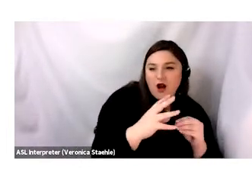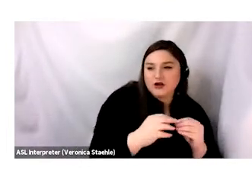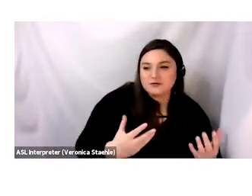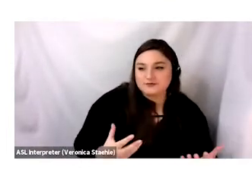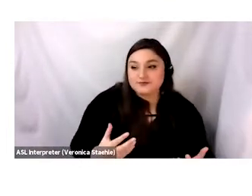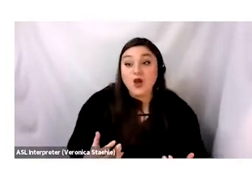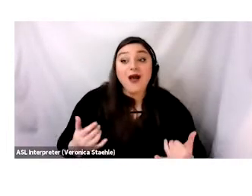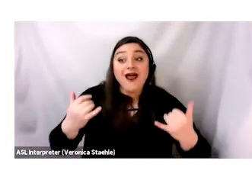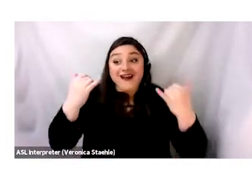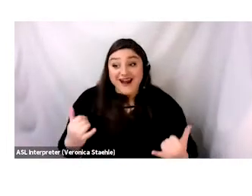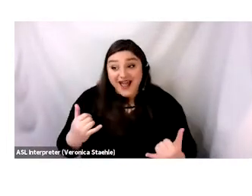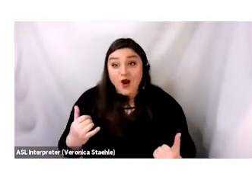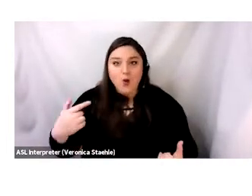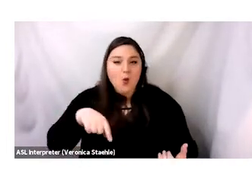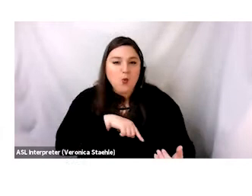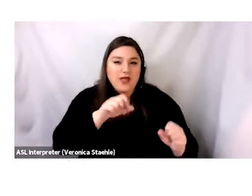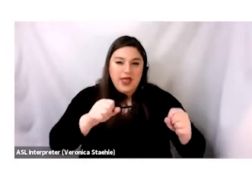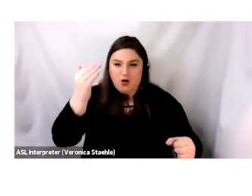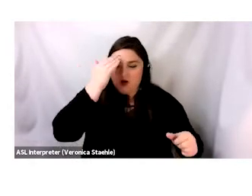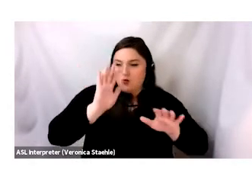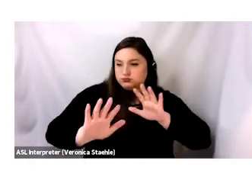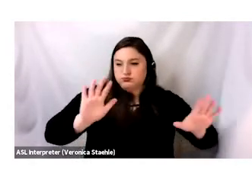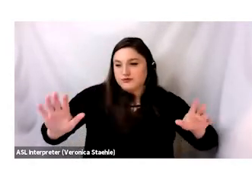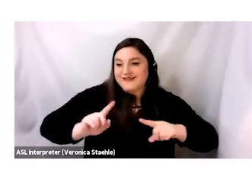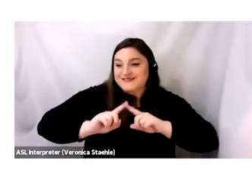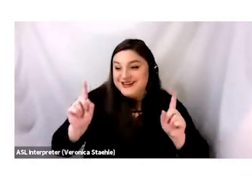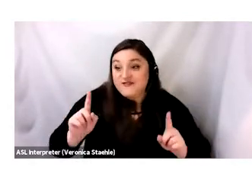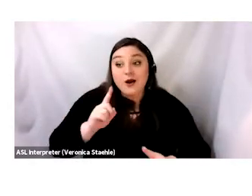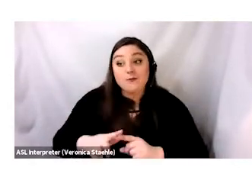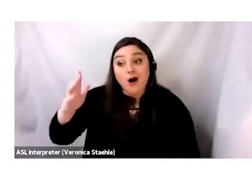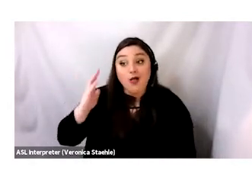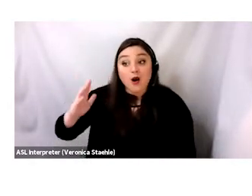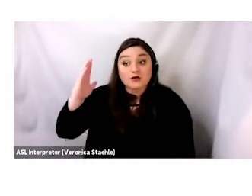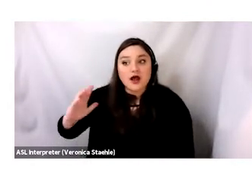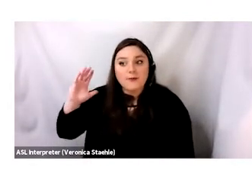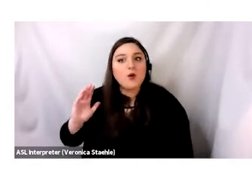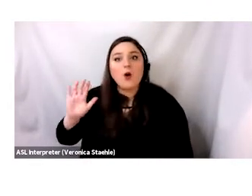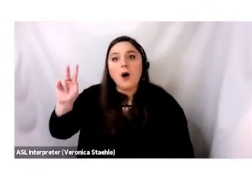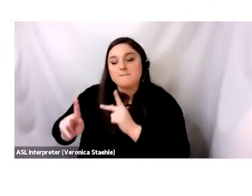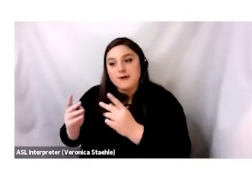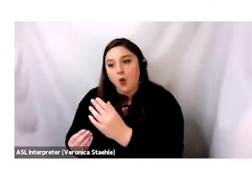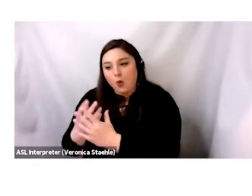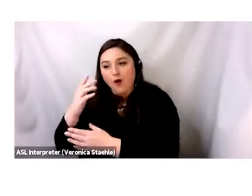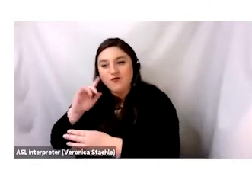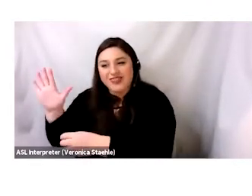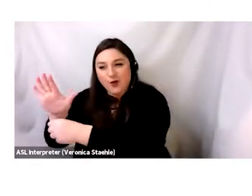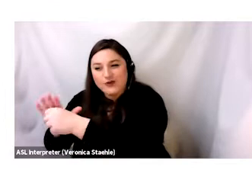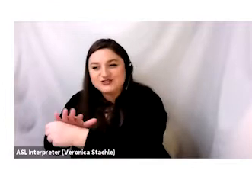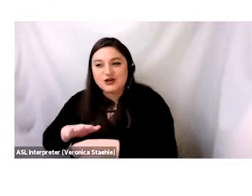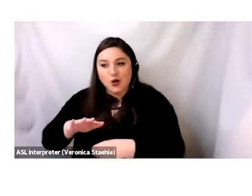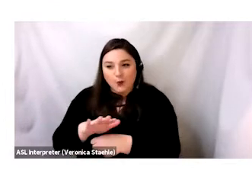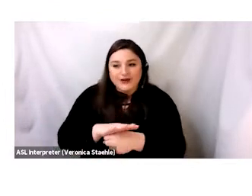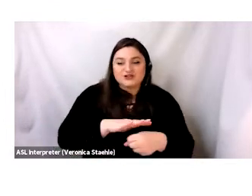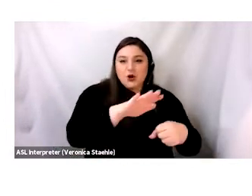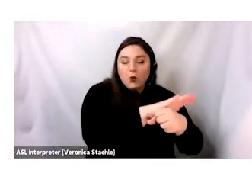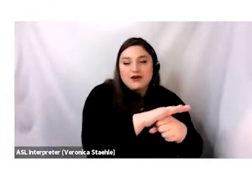person was growing. And so, although now we all recognize the cotton plant, thousands of years ago when indigenous humans were cultivating it,